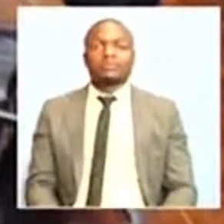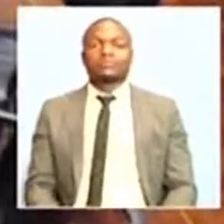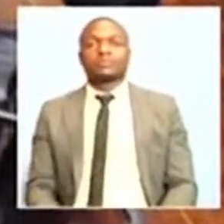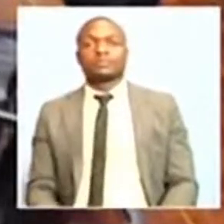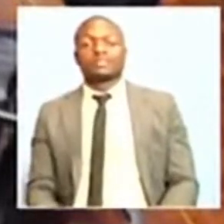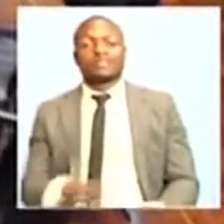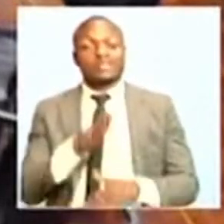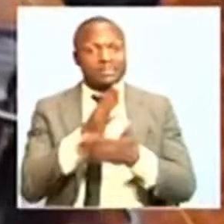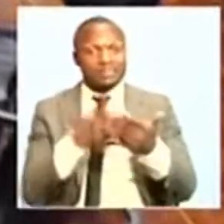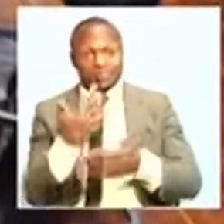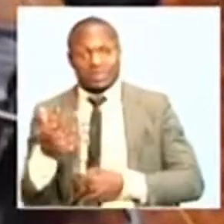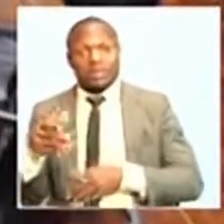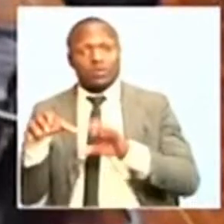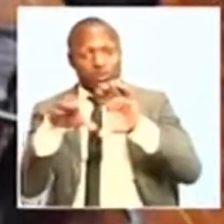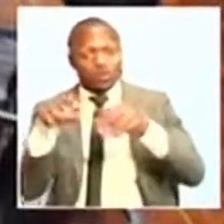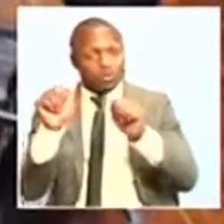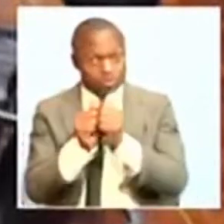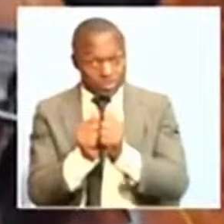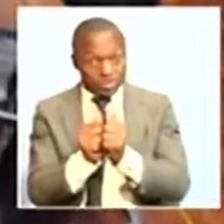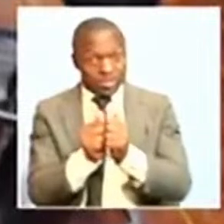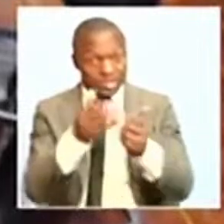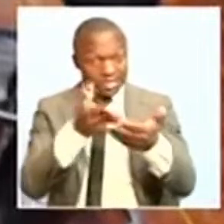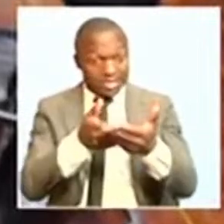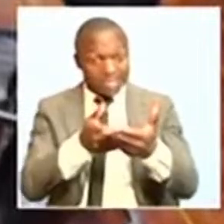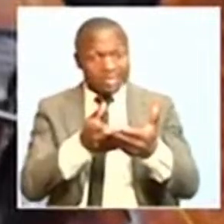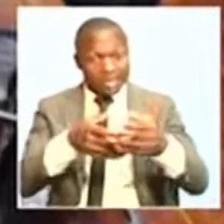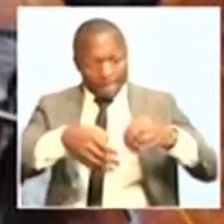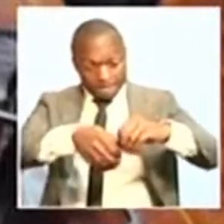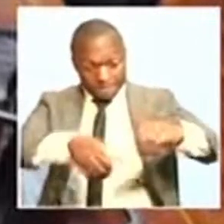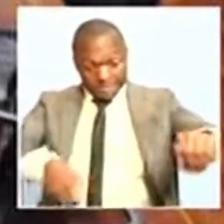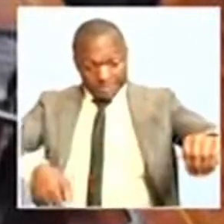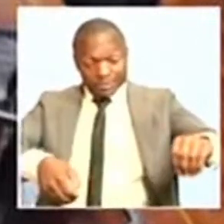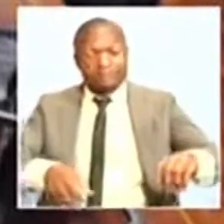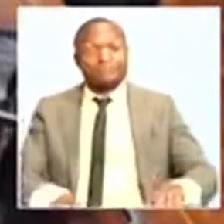There's something to do with these pipes, eh?